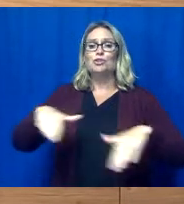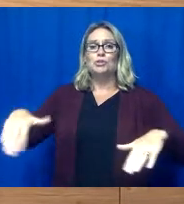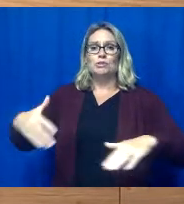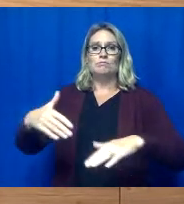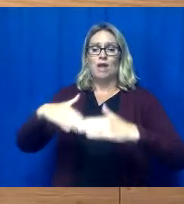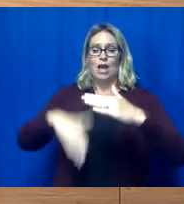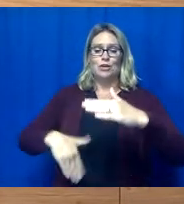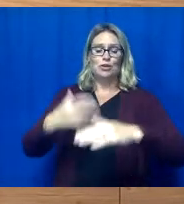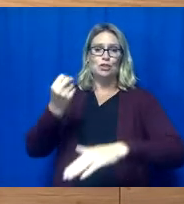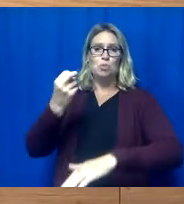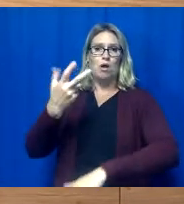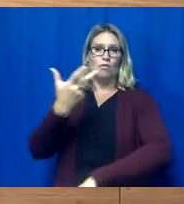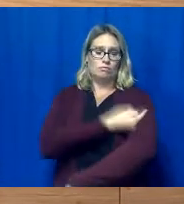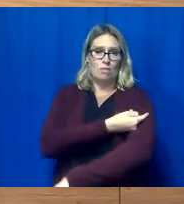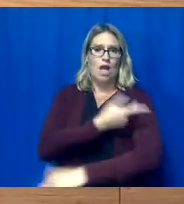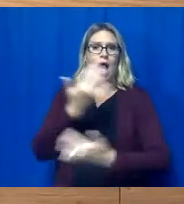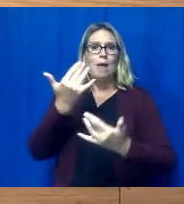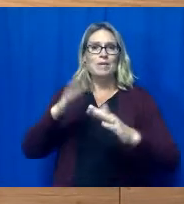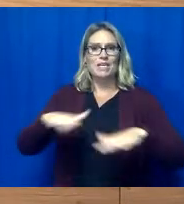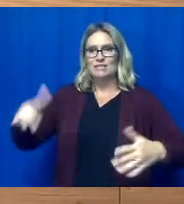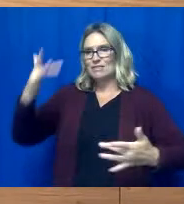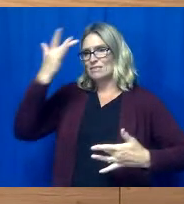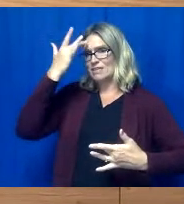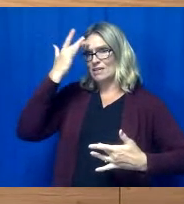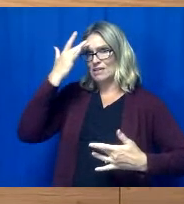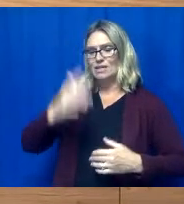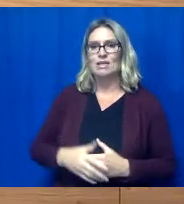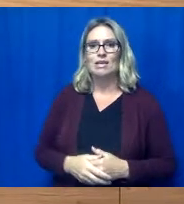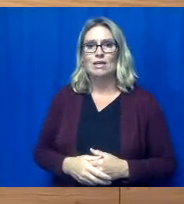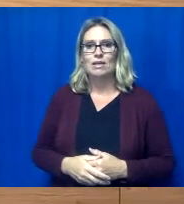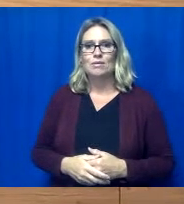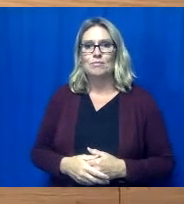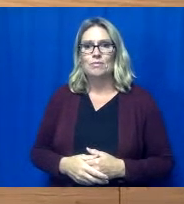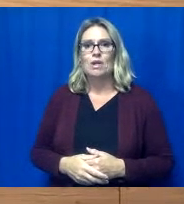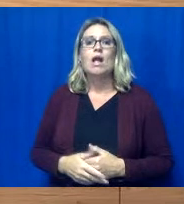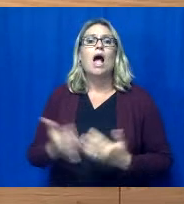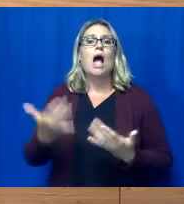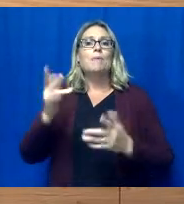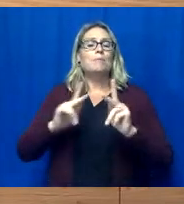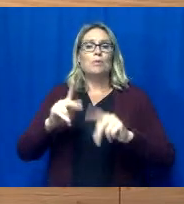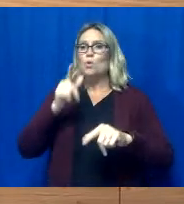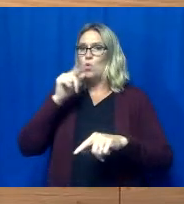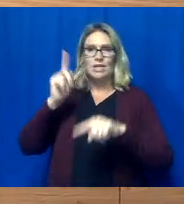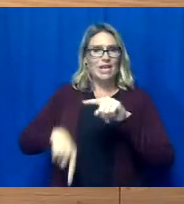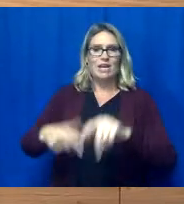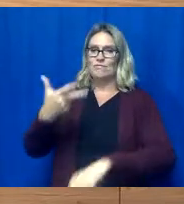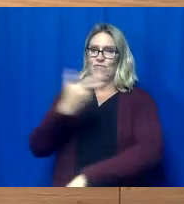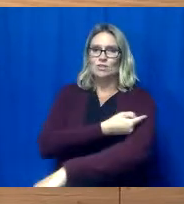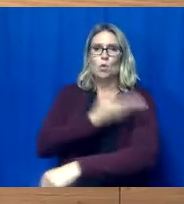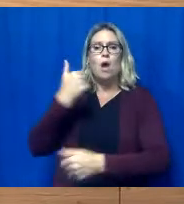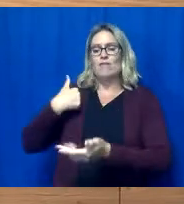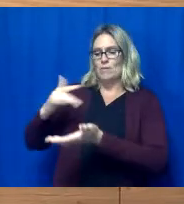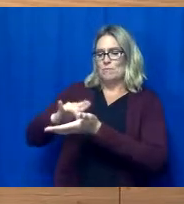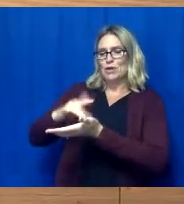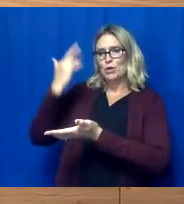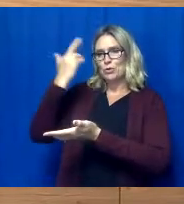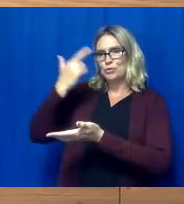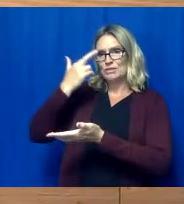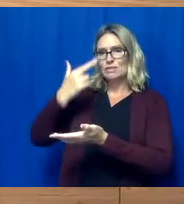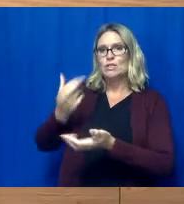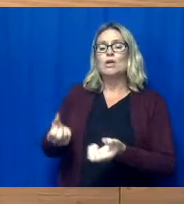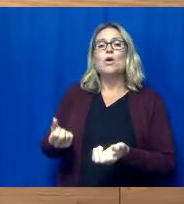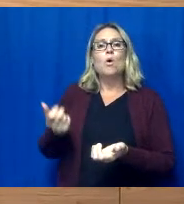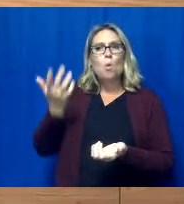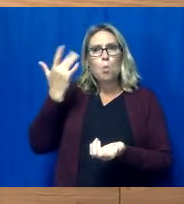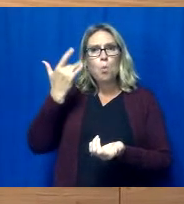to be vaccinated? And how many involve people who can't be vaccinated because of medical or other conditions? And why doesn't